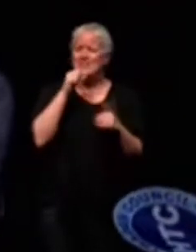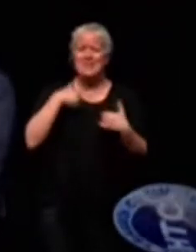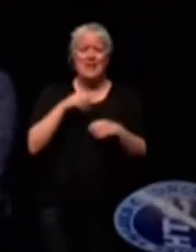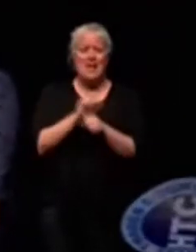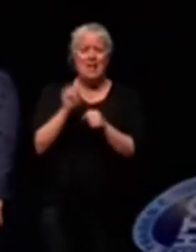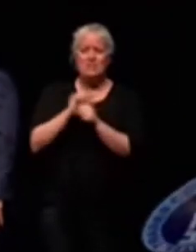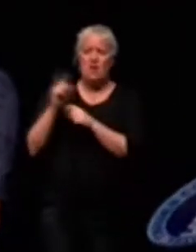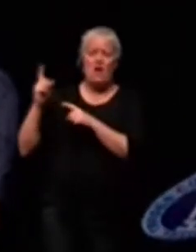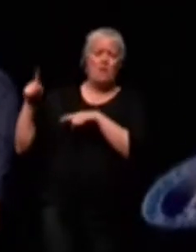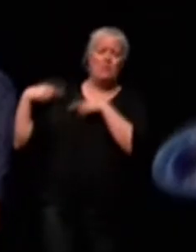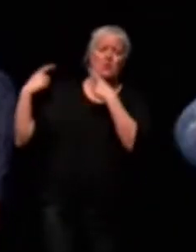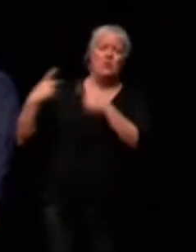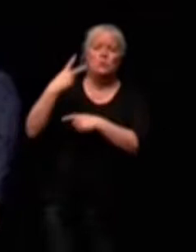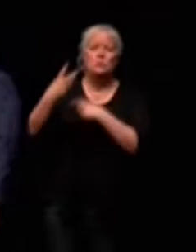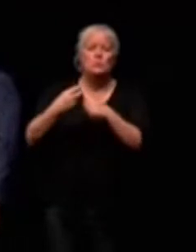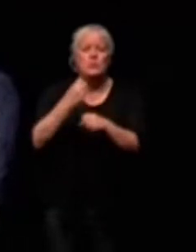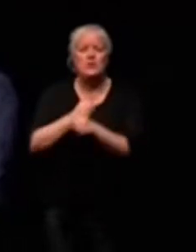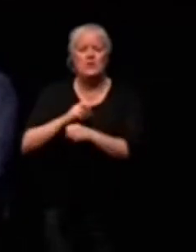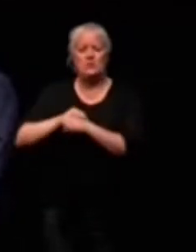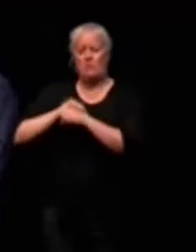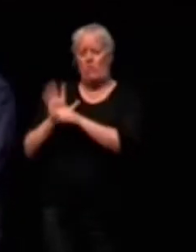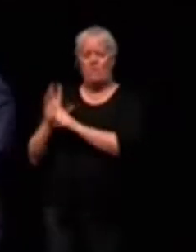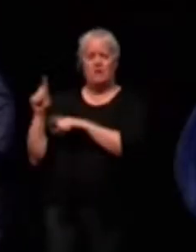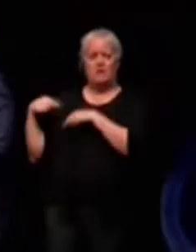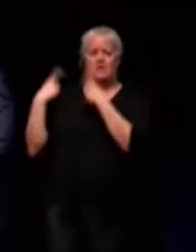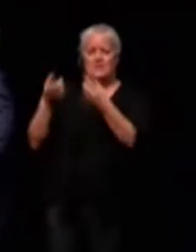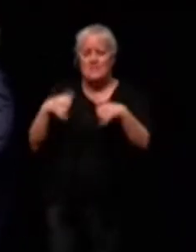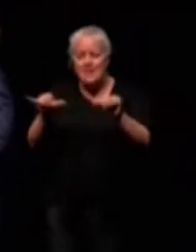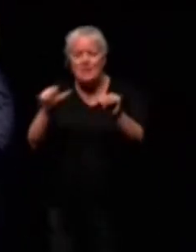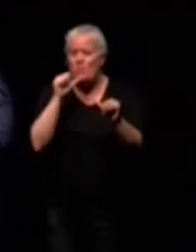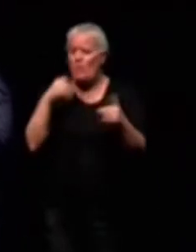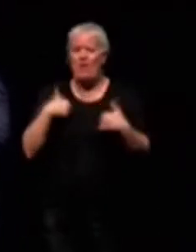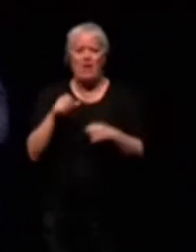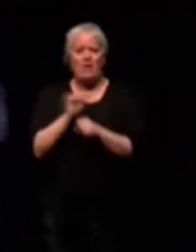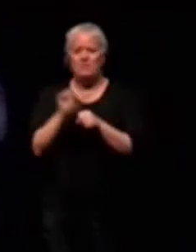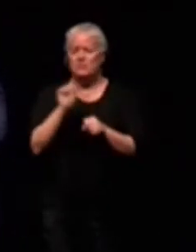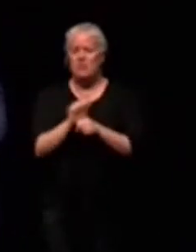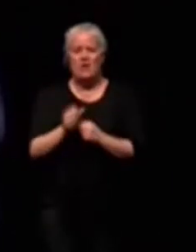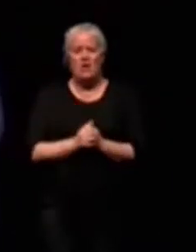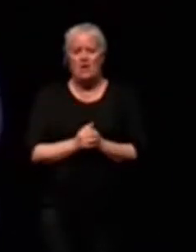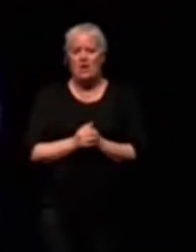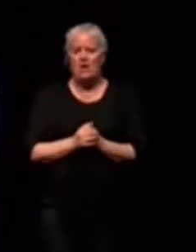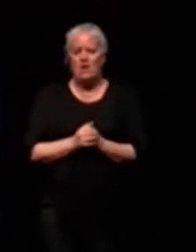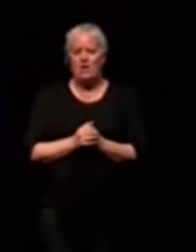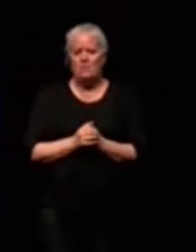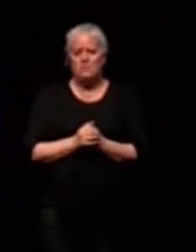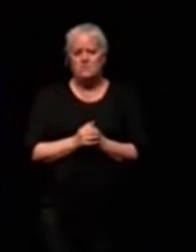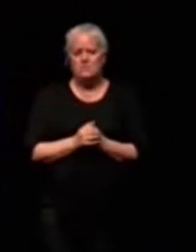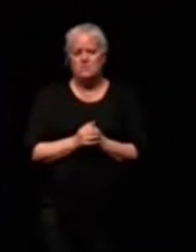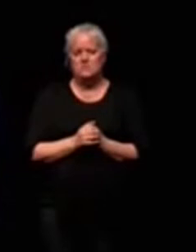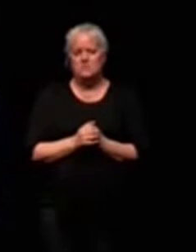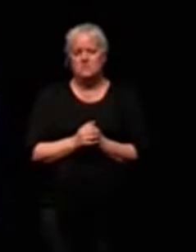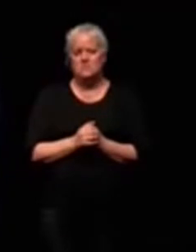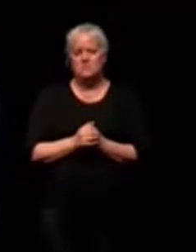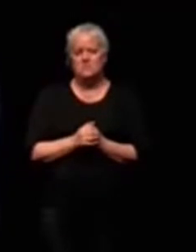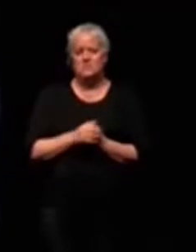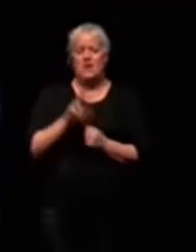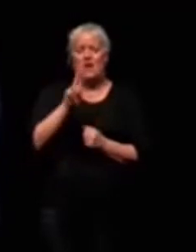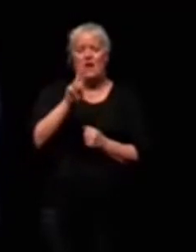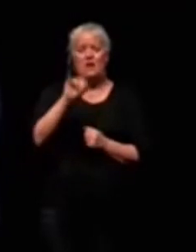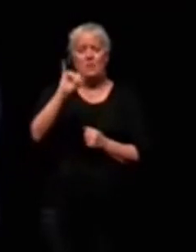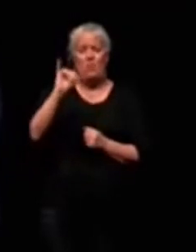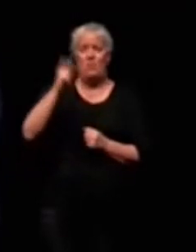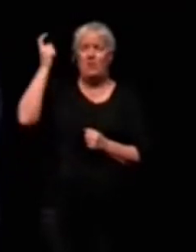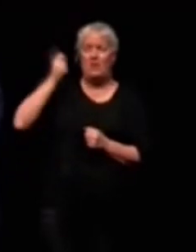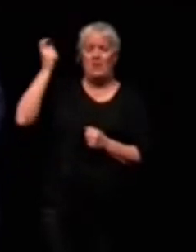the pandemic first decimated our industry, and right after the social safety net of unemployment was yanked out